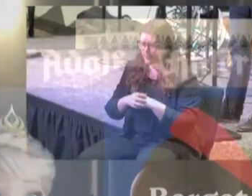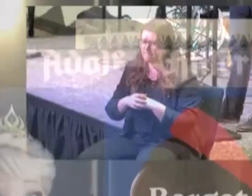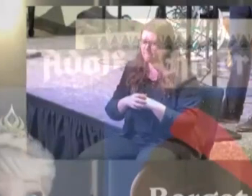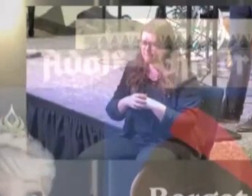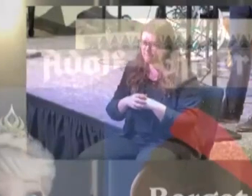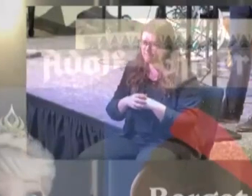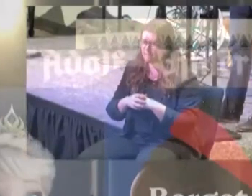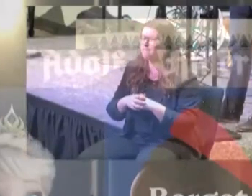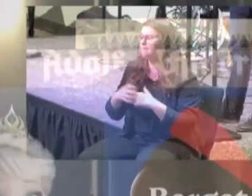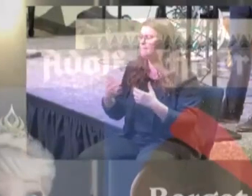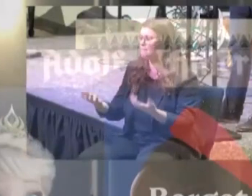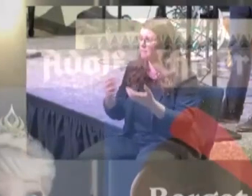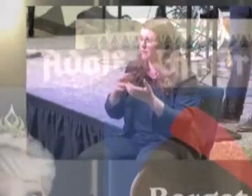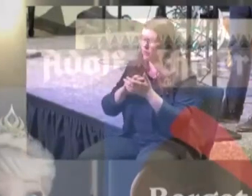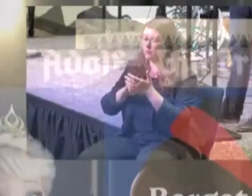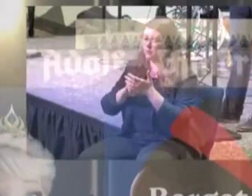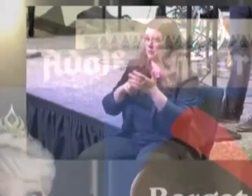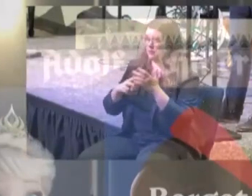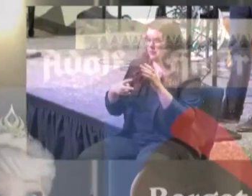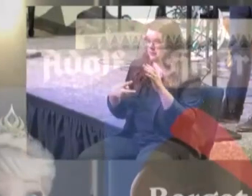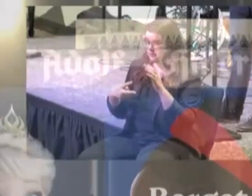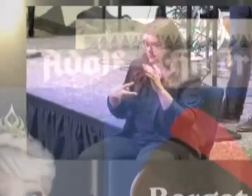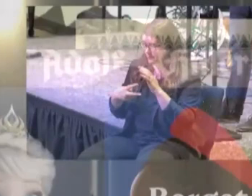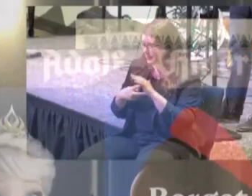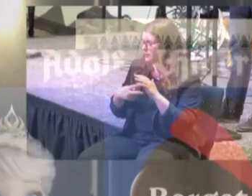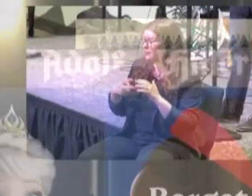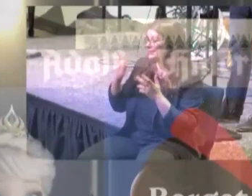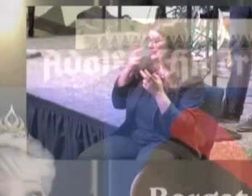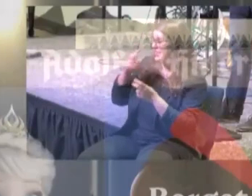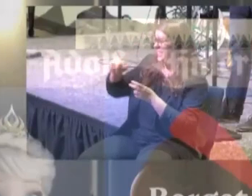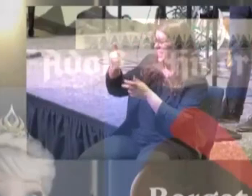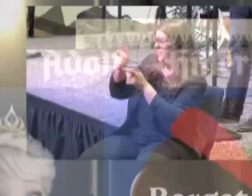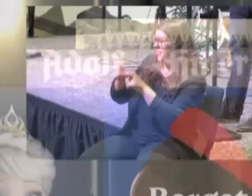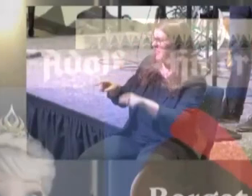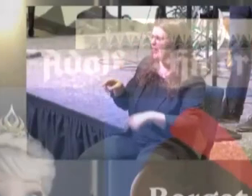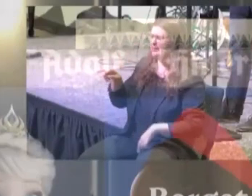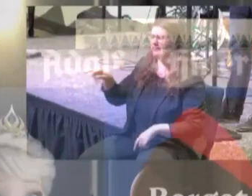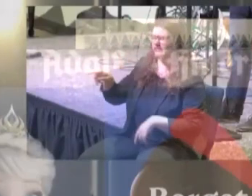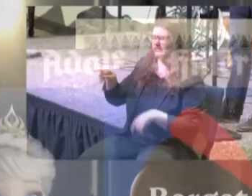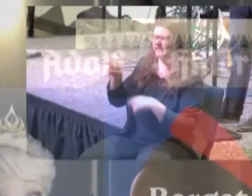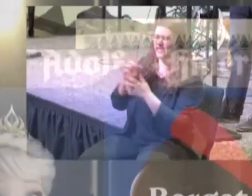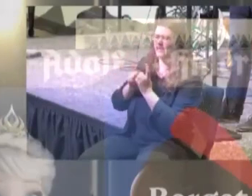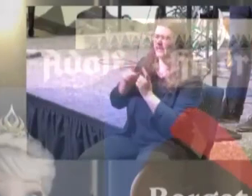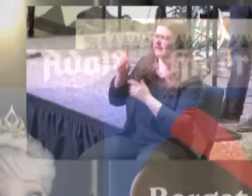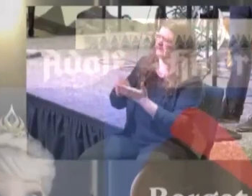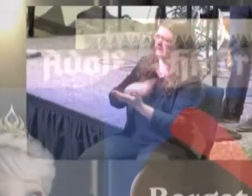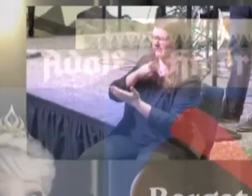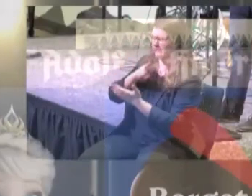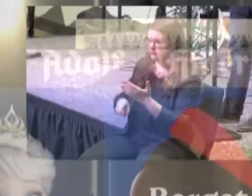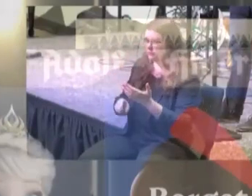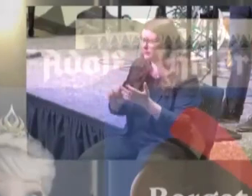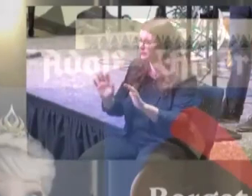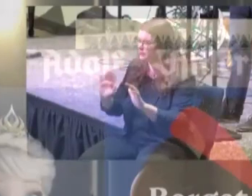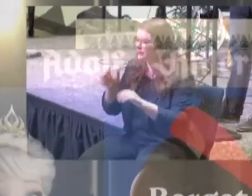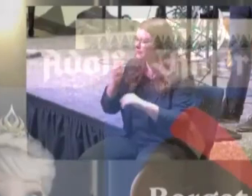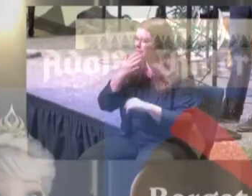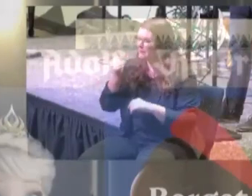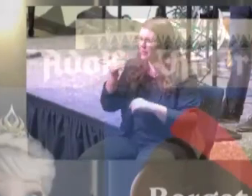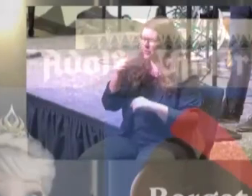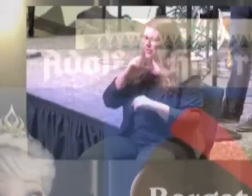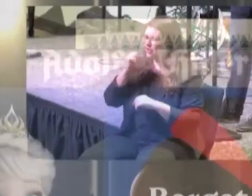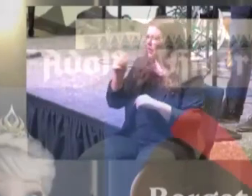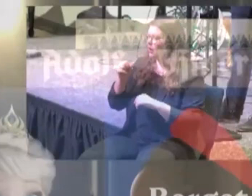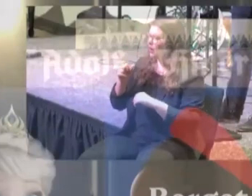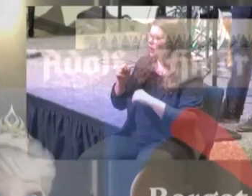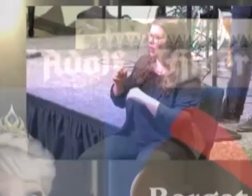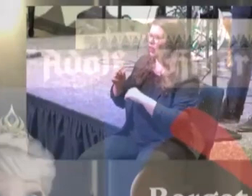can keep from condemning word choices in other people's languages, if we can avoid polemic and be nice to each other, it seems